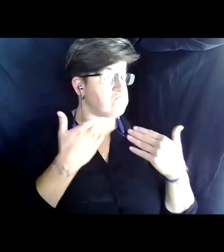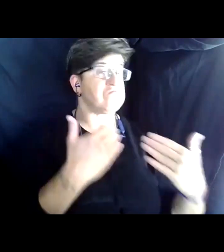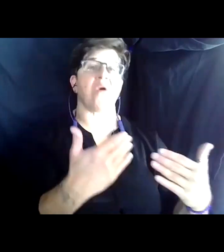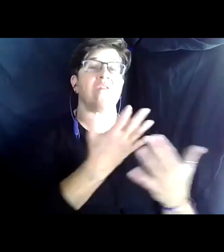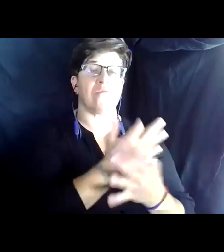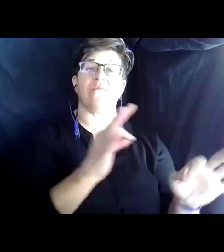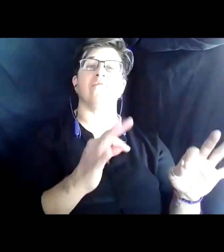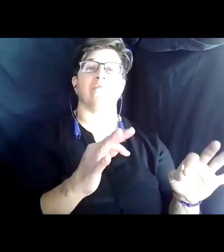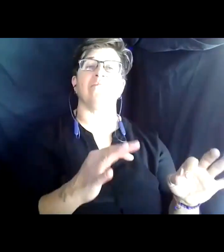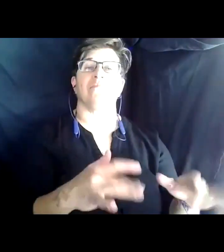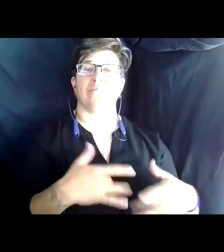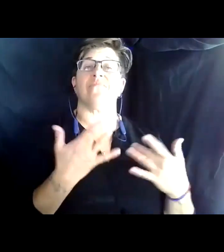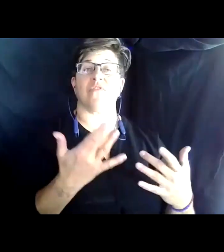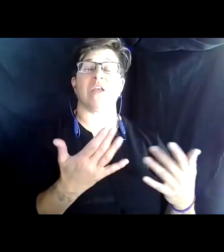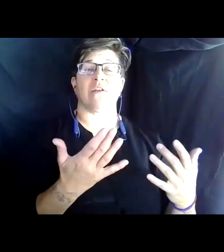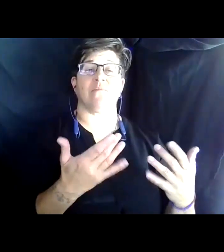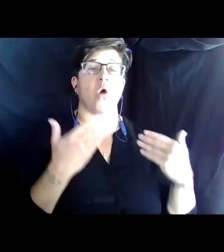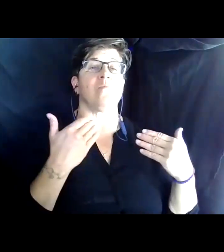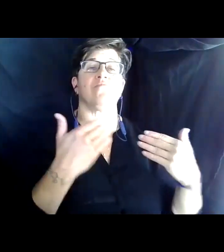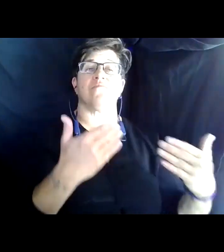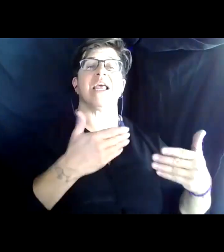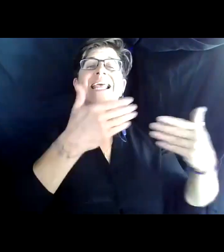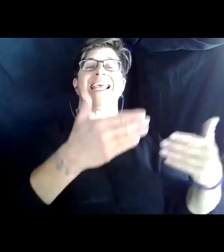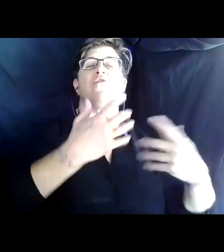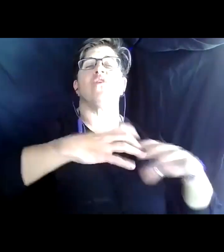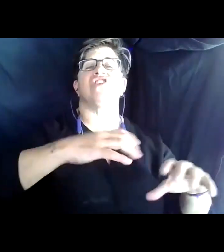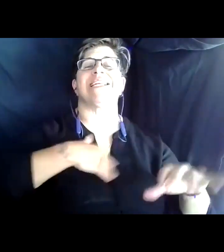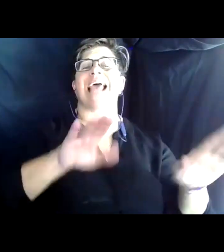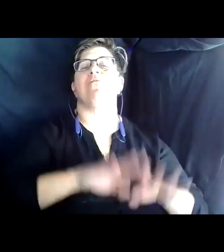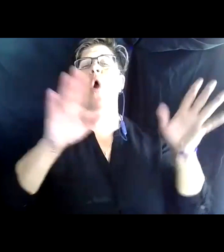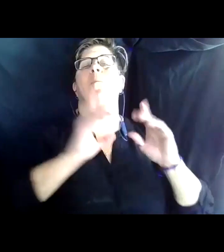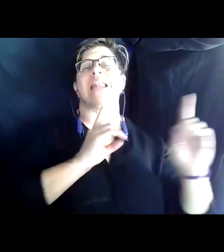so. I'll give you a chance to just have open dialogue.